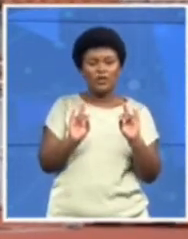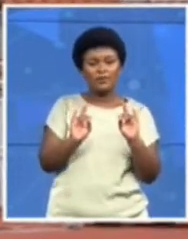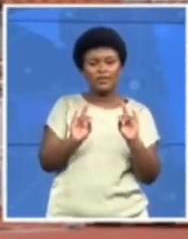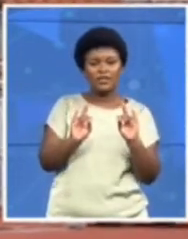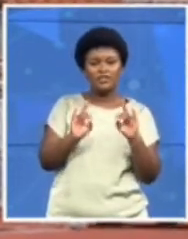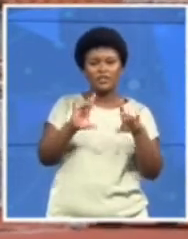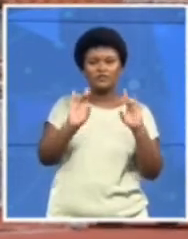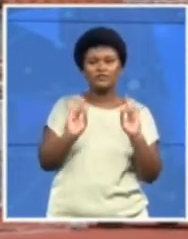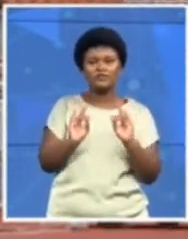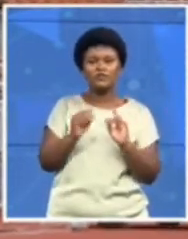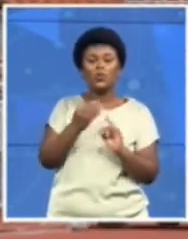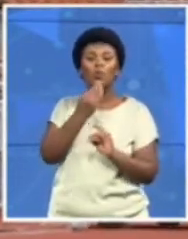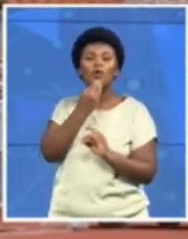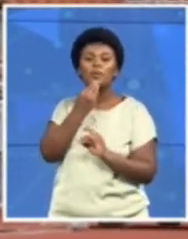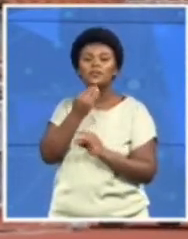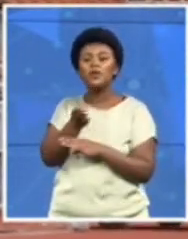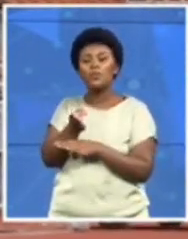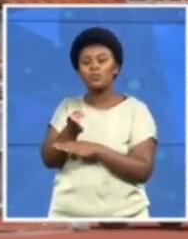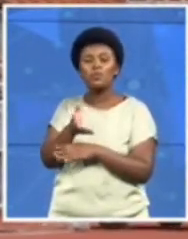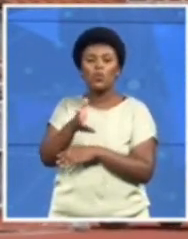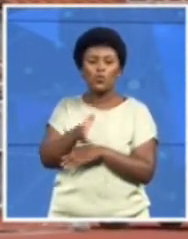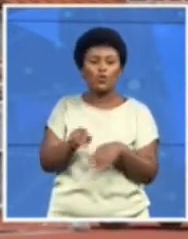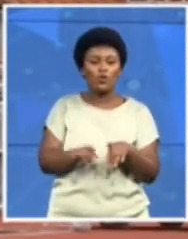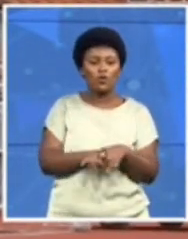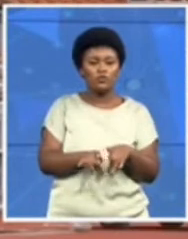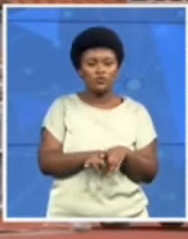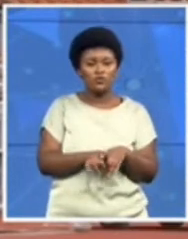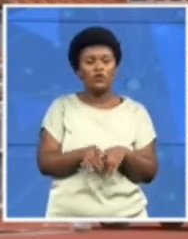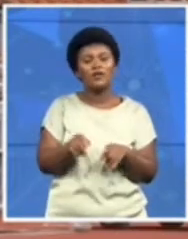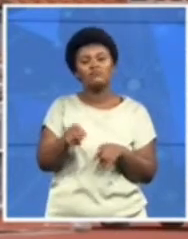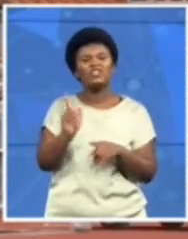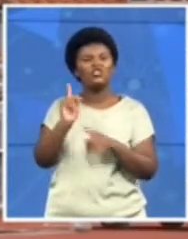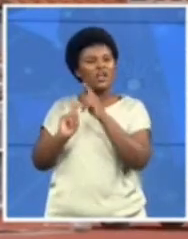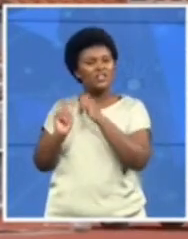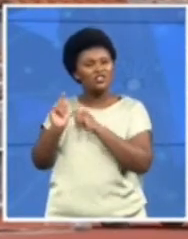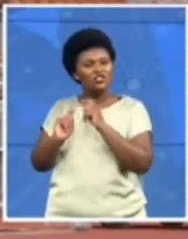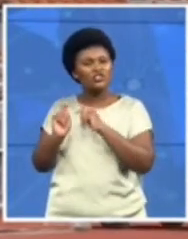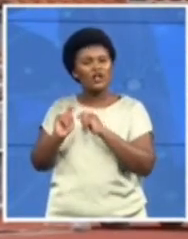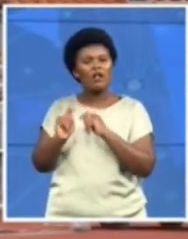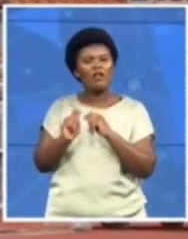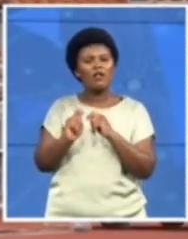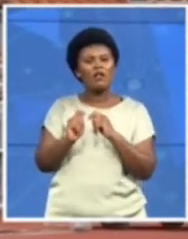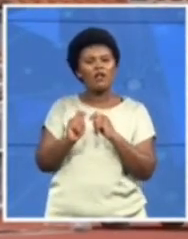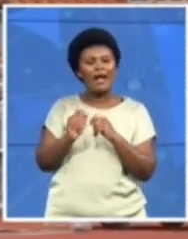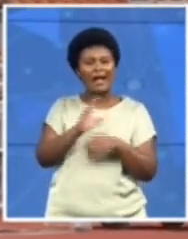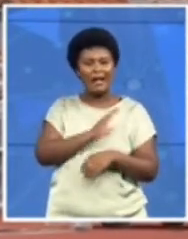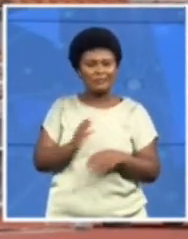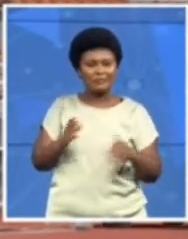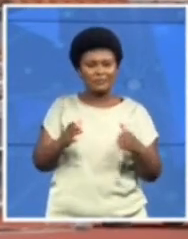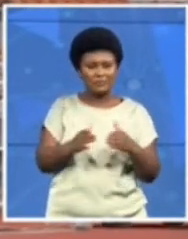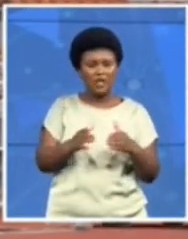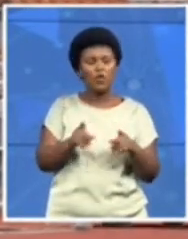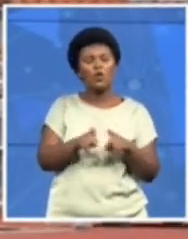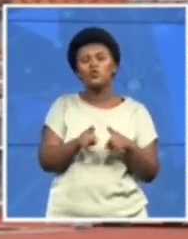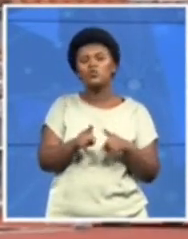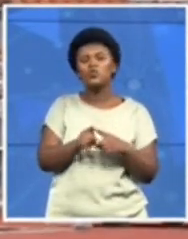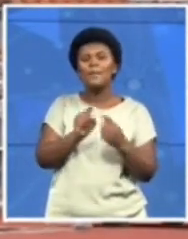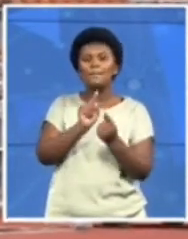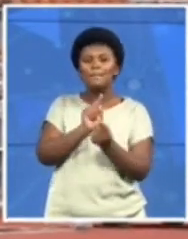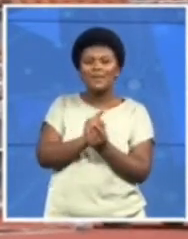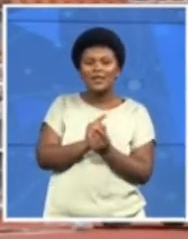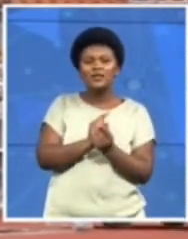the Vavenda Traditional Royal Council. From there, he'll interface with the through a CADAS forum, interface with the